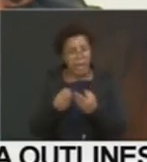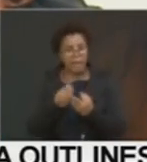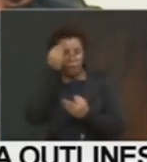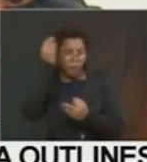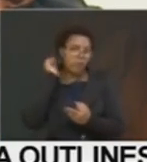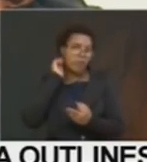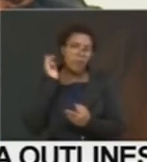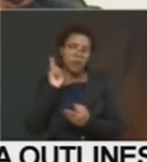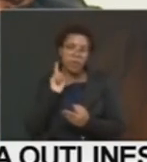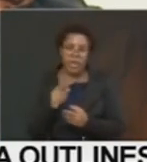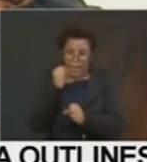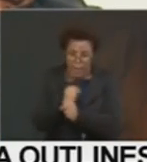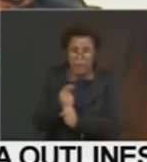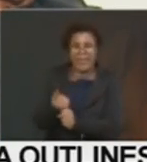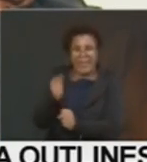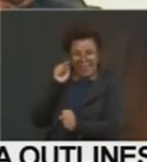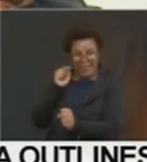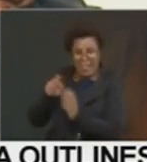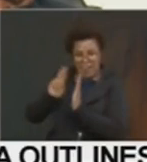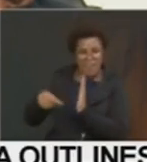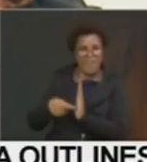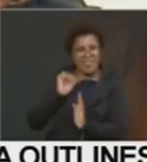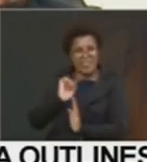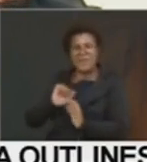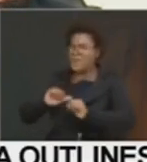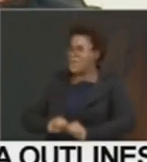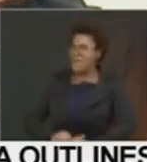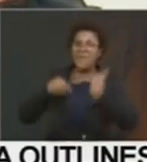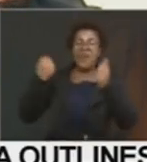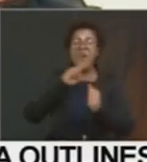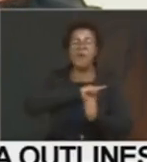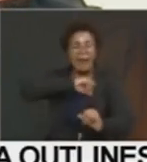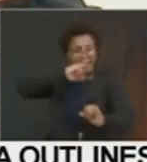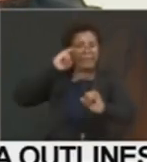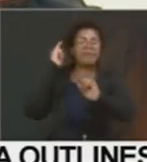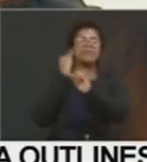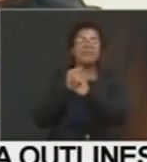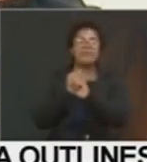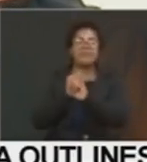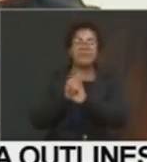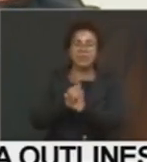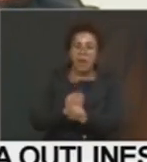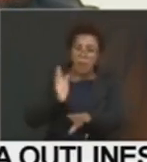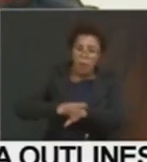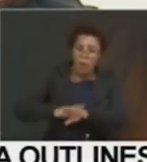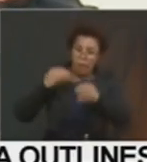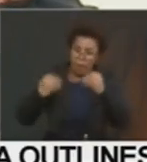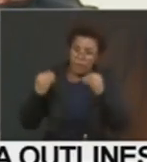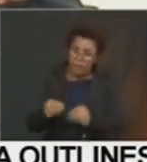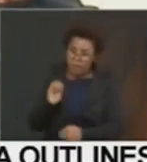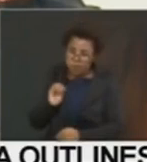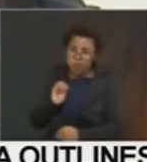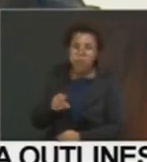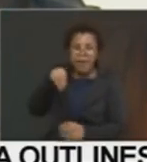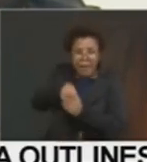the Gauteng economy as the industrial hub of sub-Saharan Africa. We know for a fact